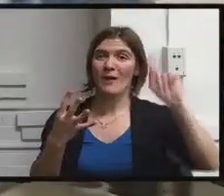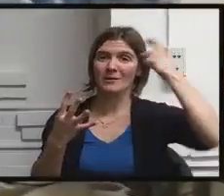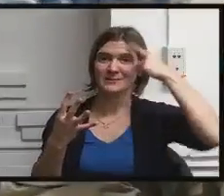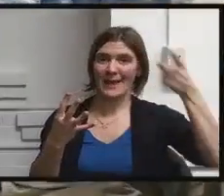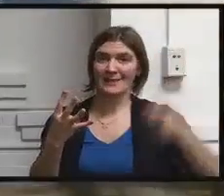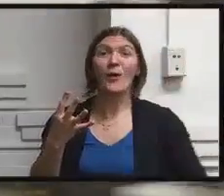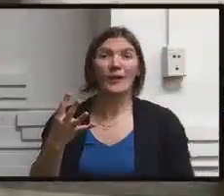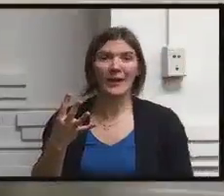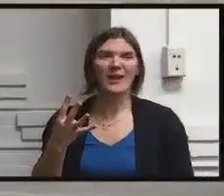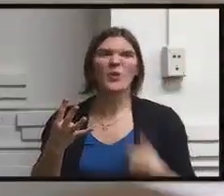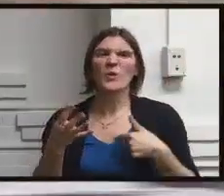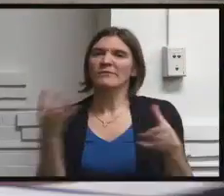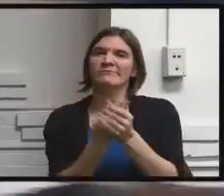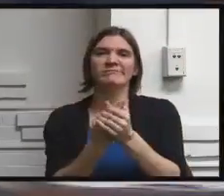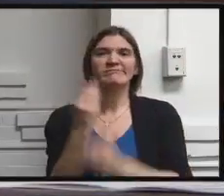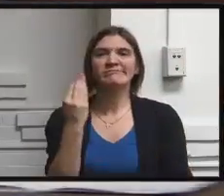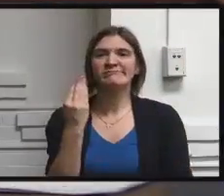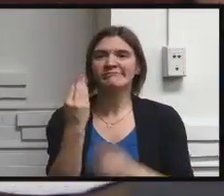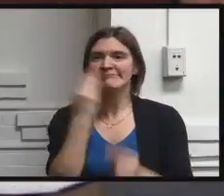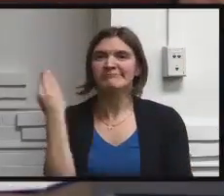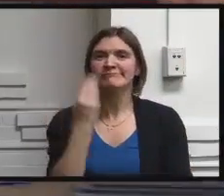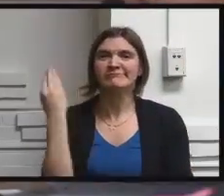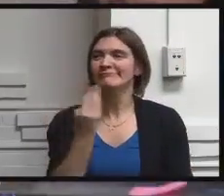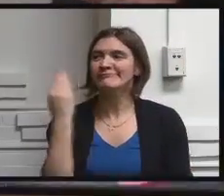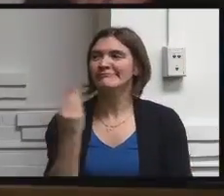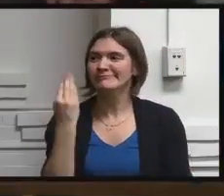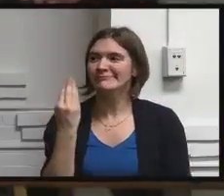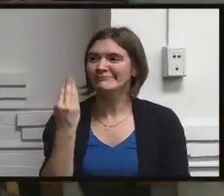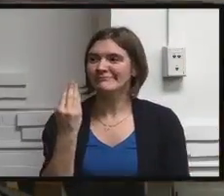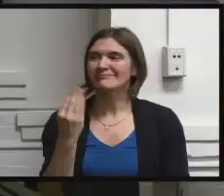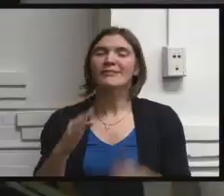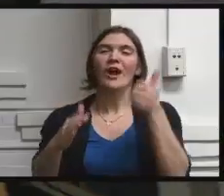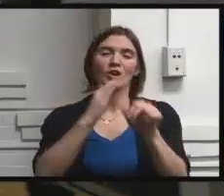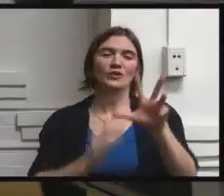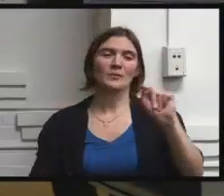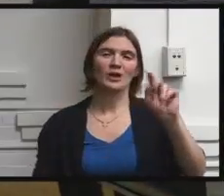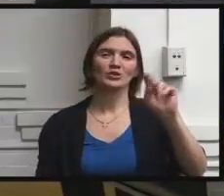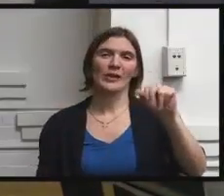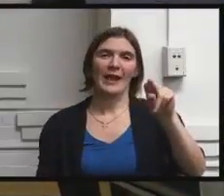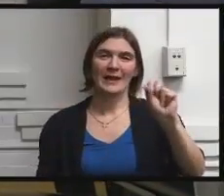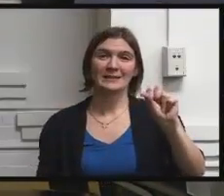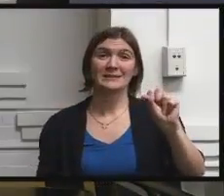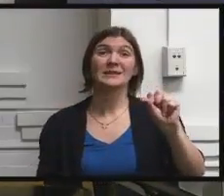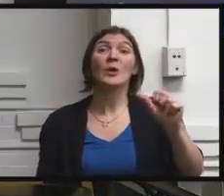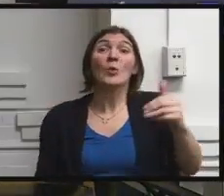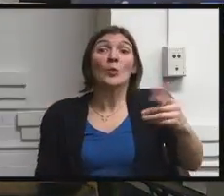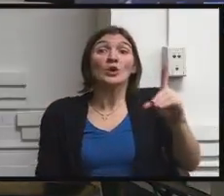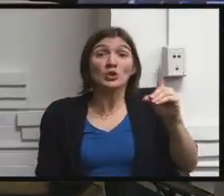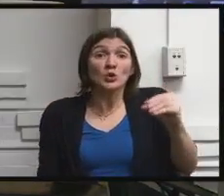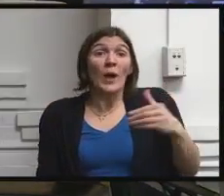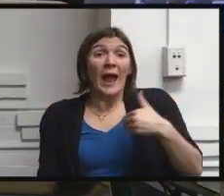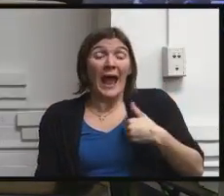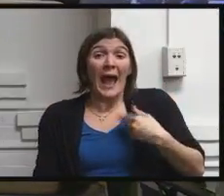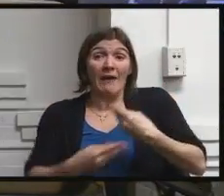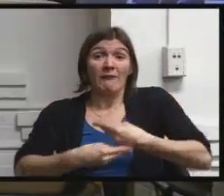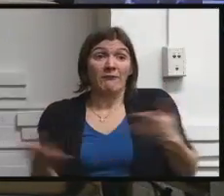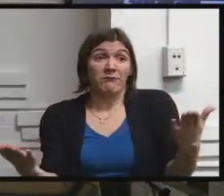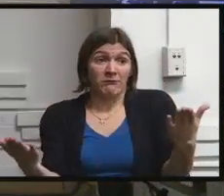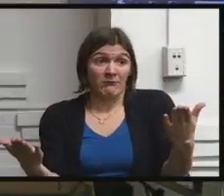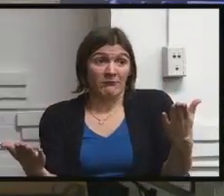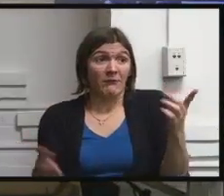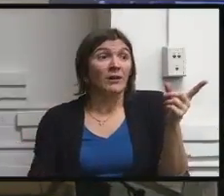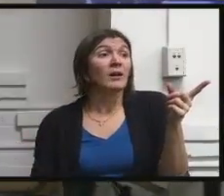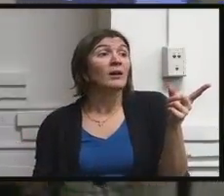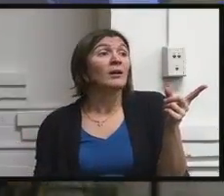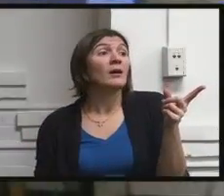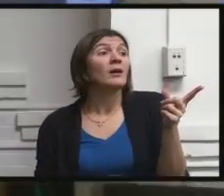specialist for the VTRANS. Excellent. We always come in a pack. we're going to hand out some clickers, so those were handed out earlier. This is something new that we've been doing within the last, I'd say,